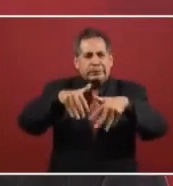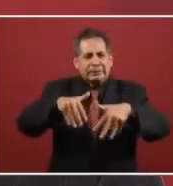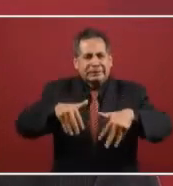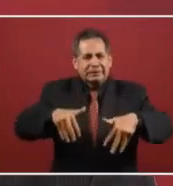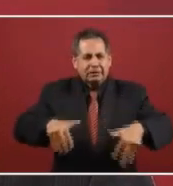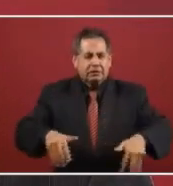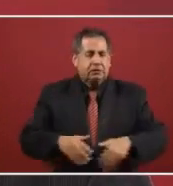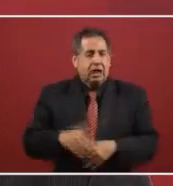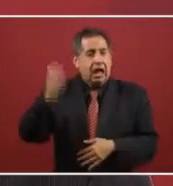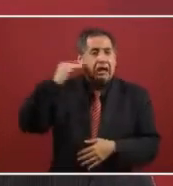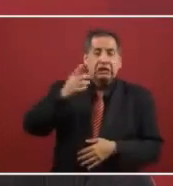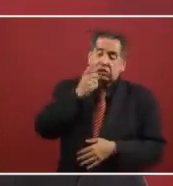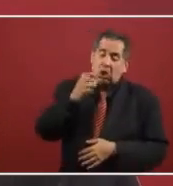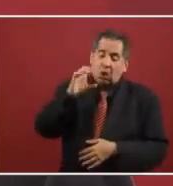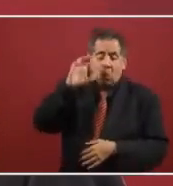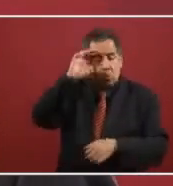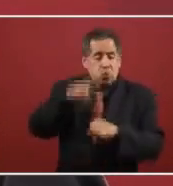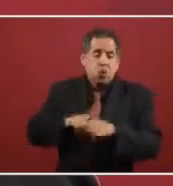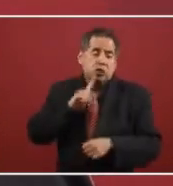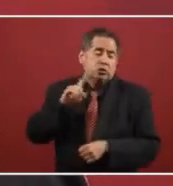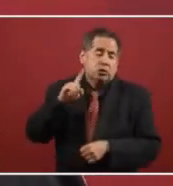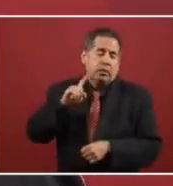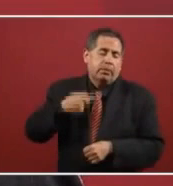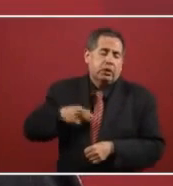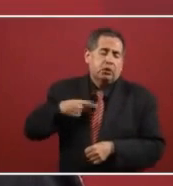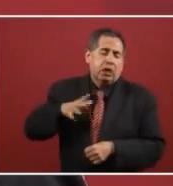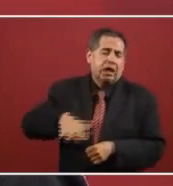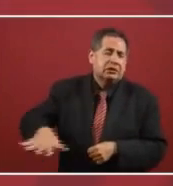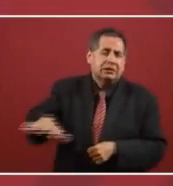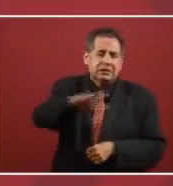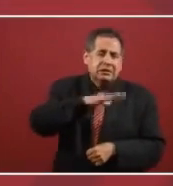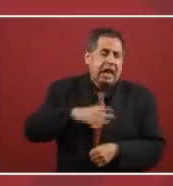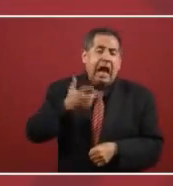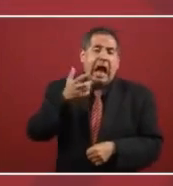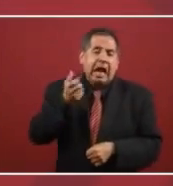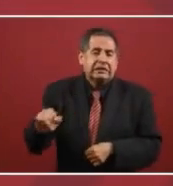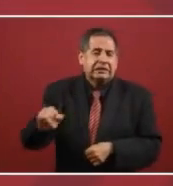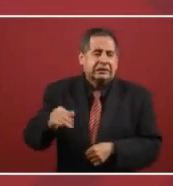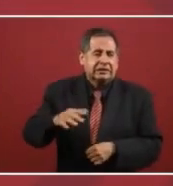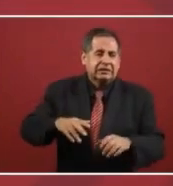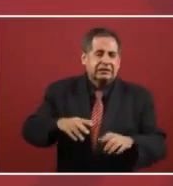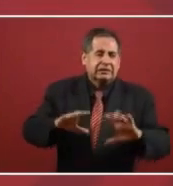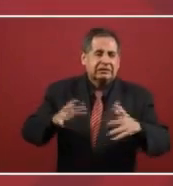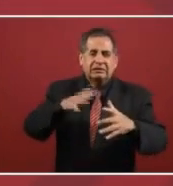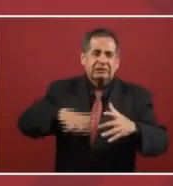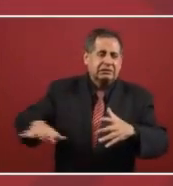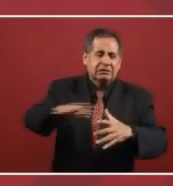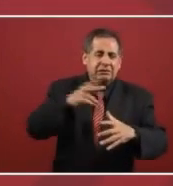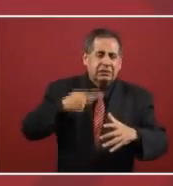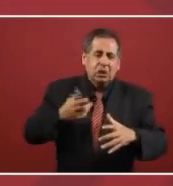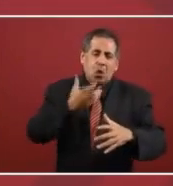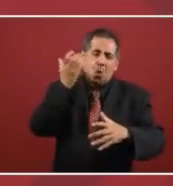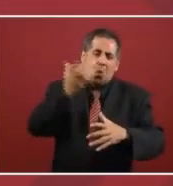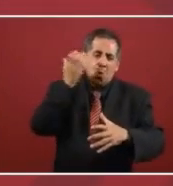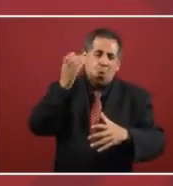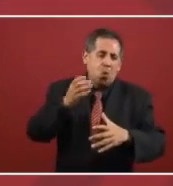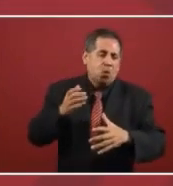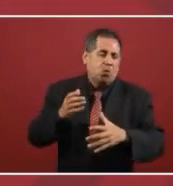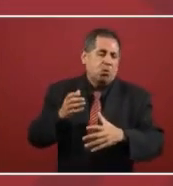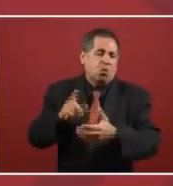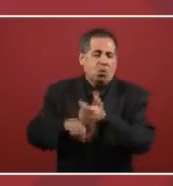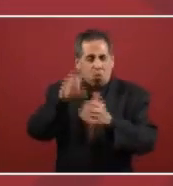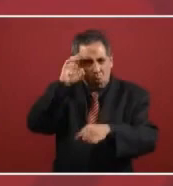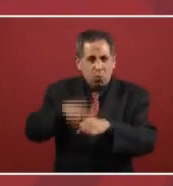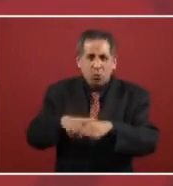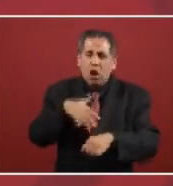believe that it became the part of the culture, corruption became part of the culture of Mexico. That's